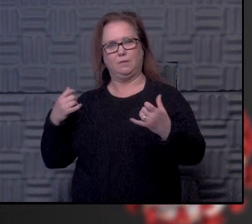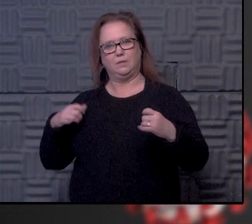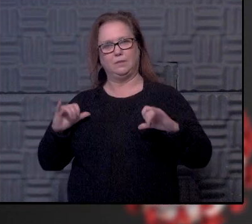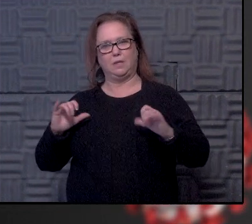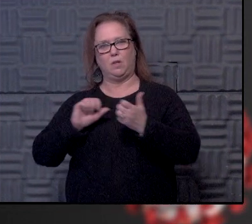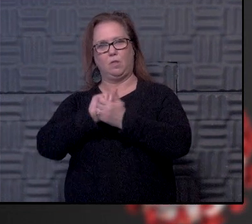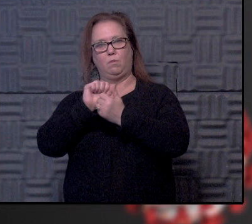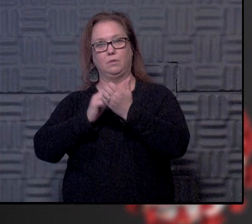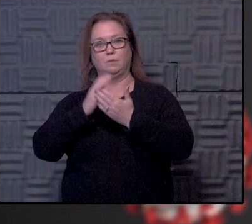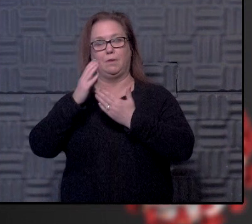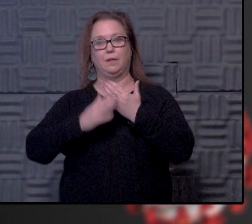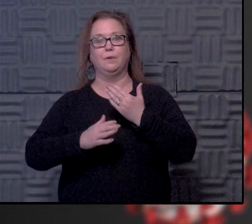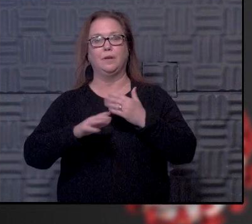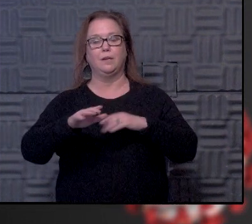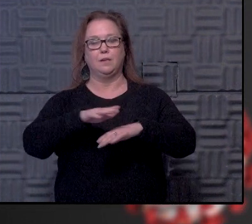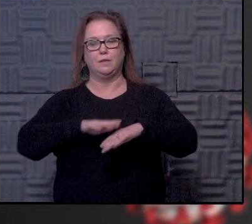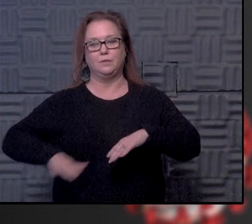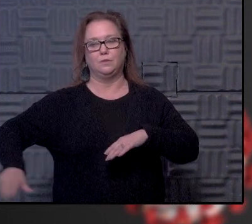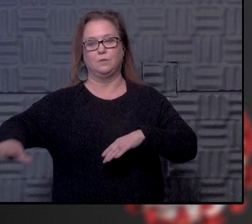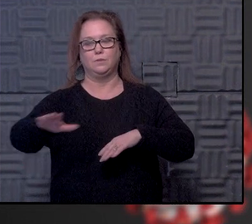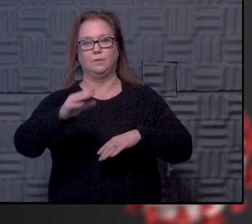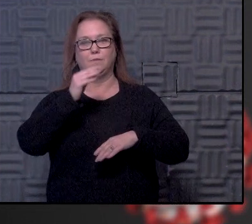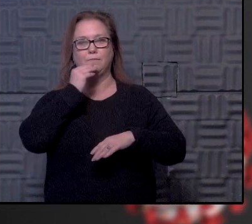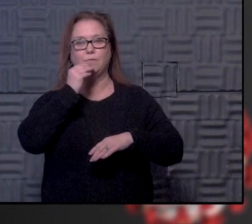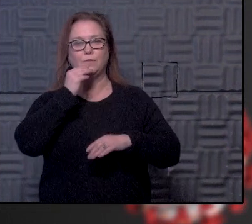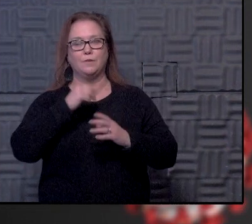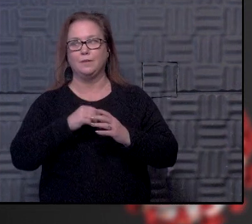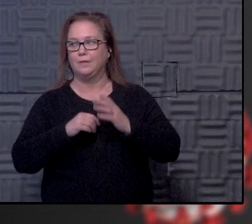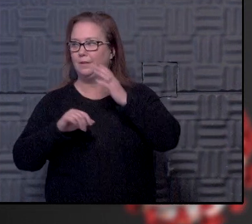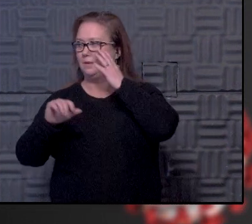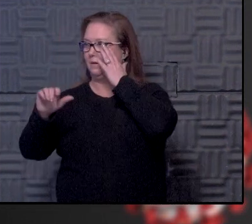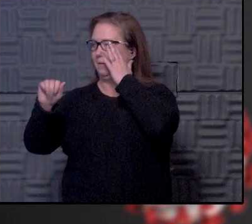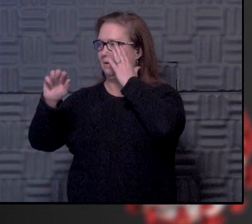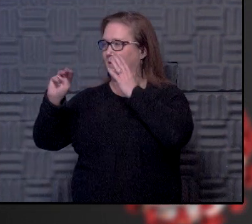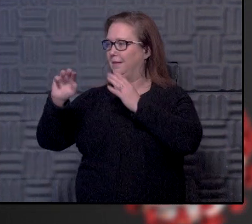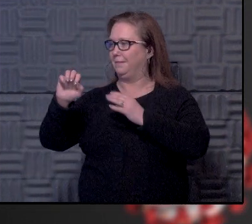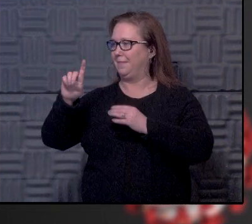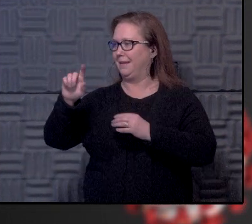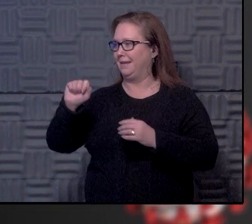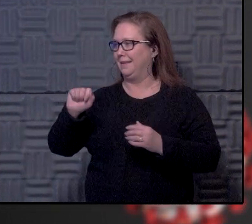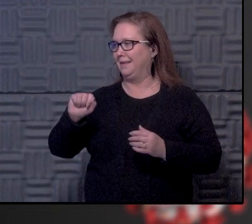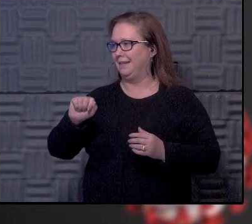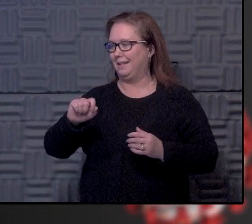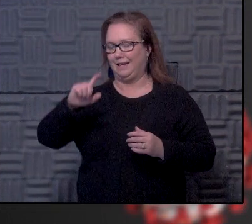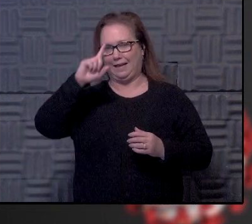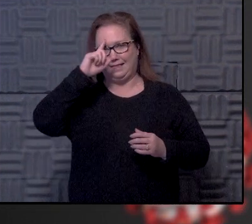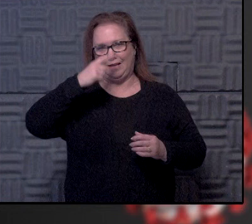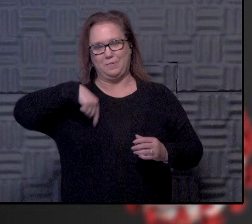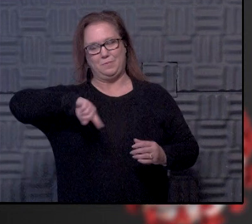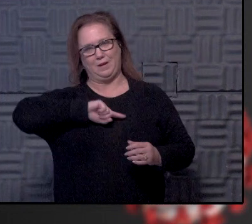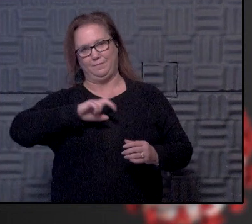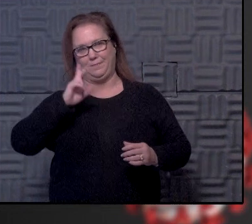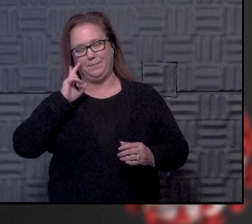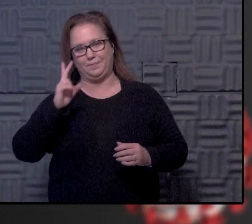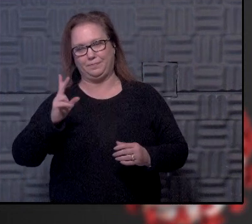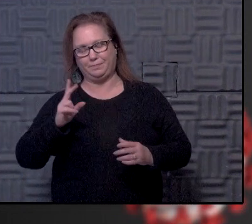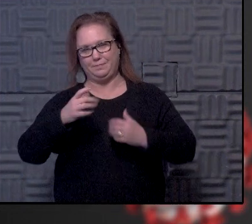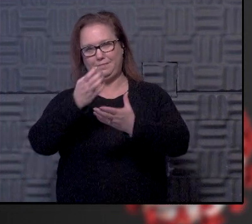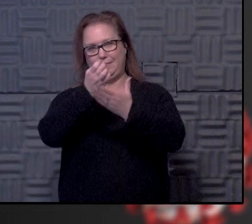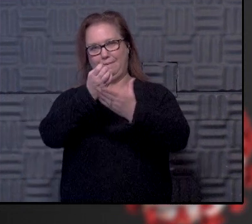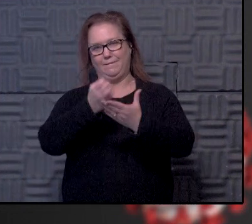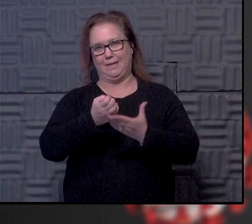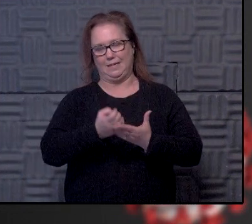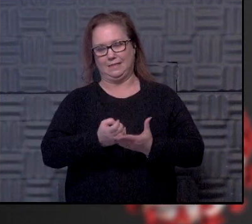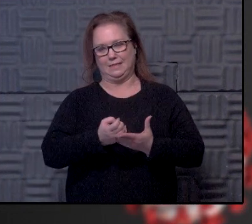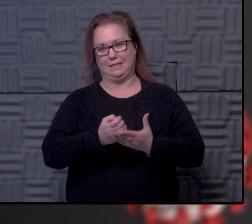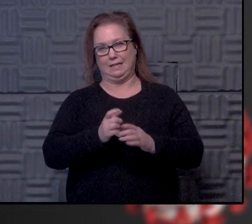need to wash my hands and surfaces and food containers? All right, Amanda, take it on. Let's I go. think we have seen the evidence